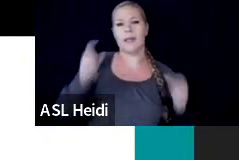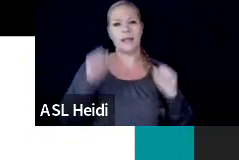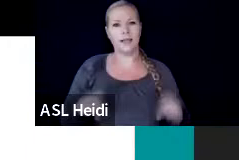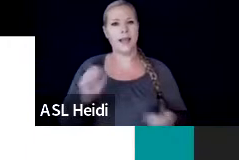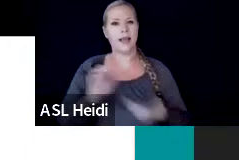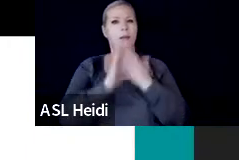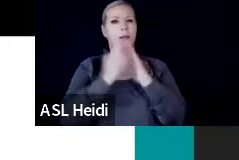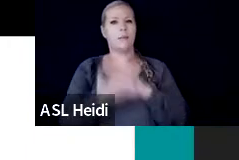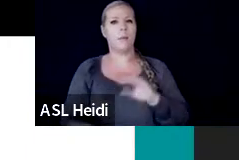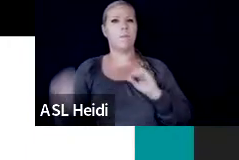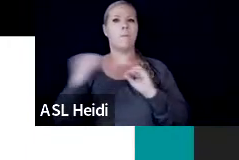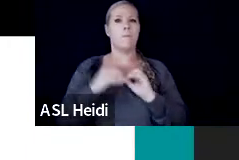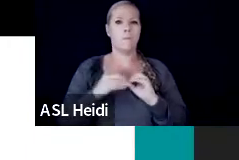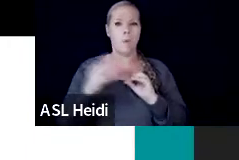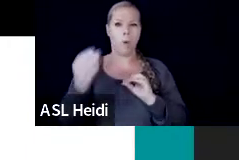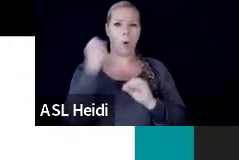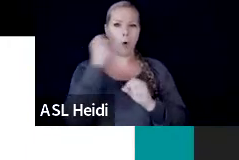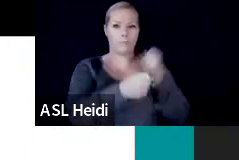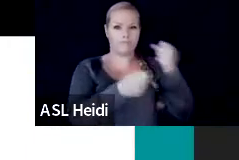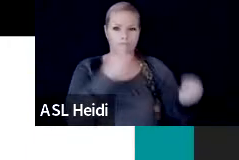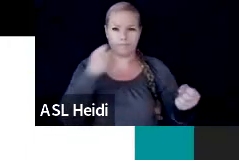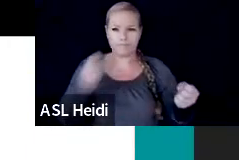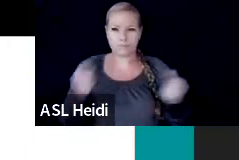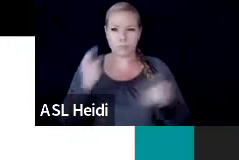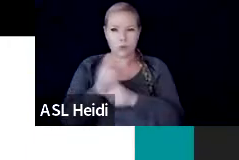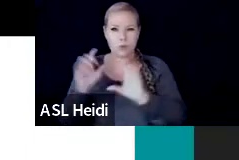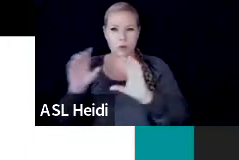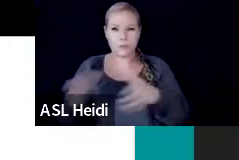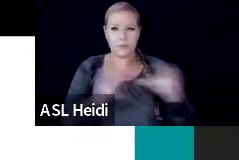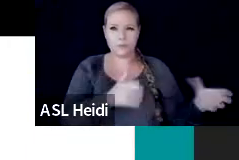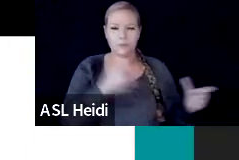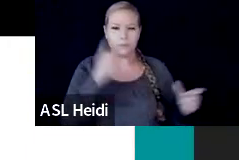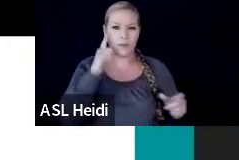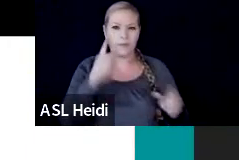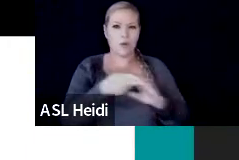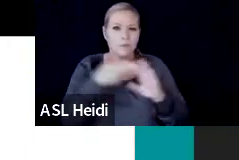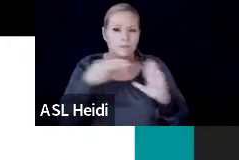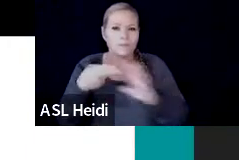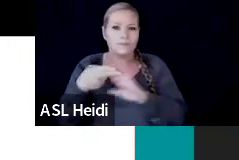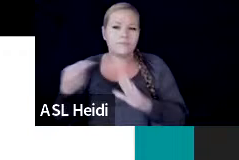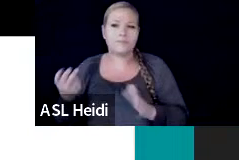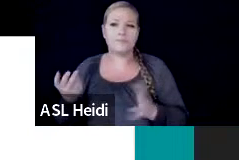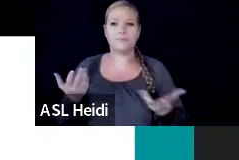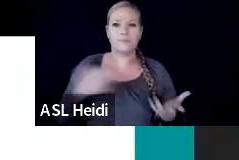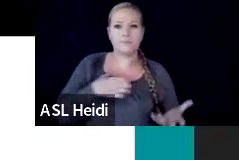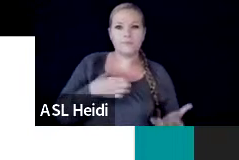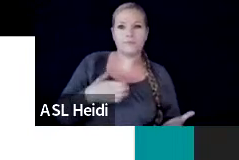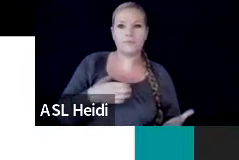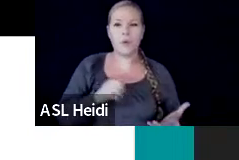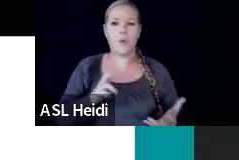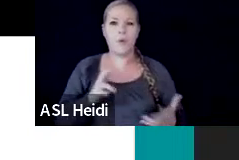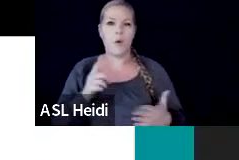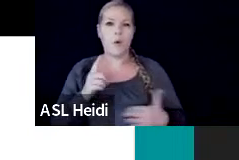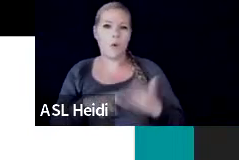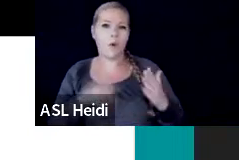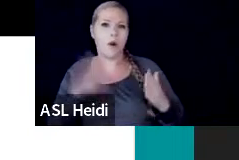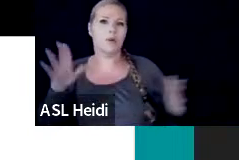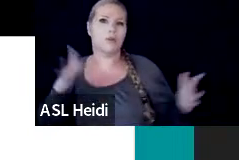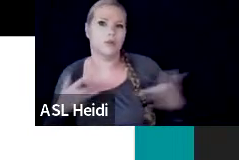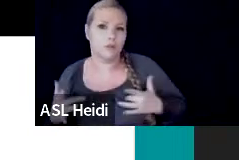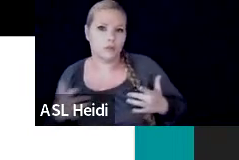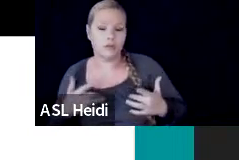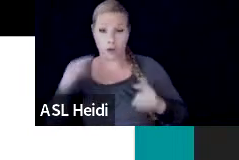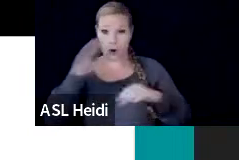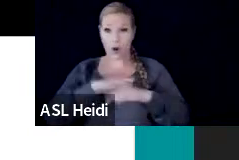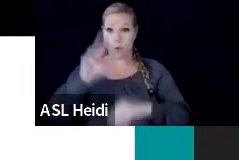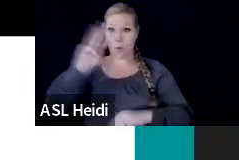these groupings. On our website, we actually posted the actual